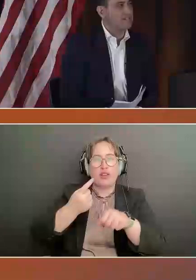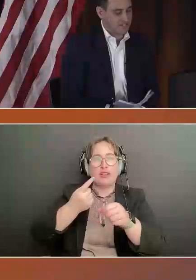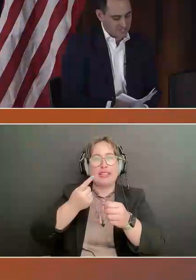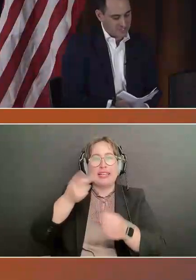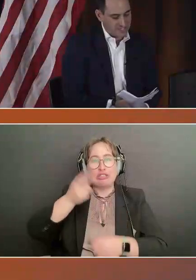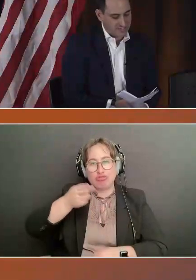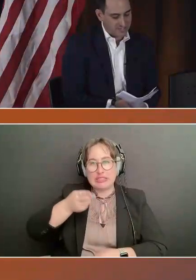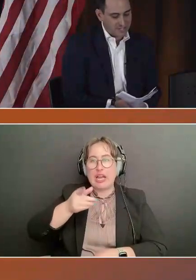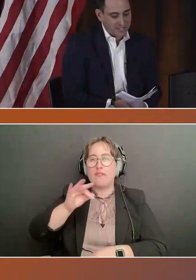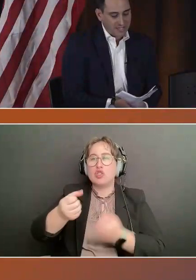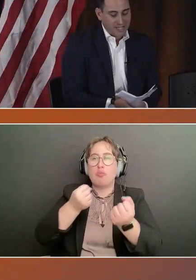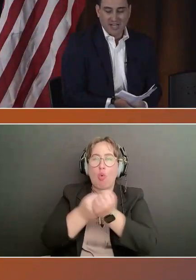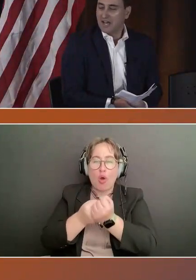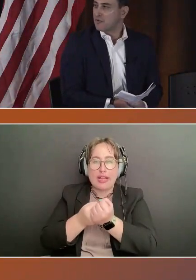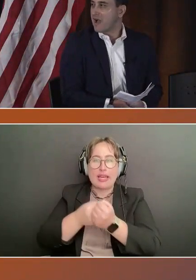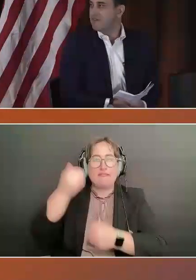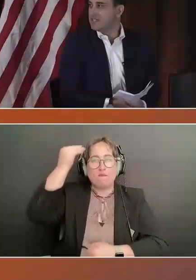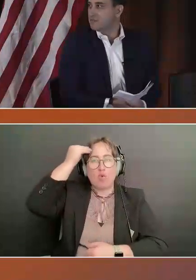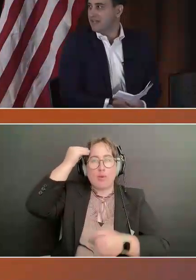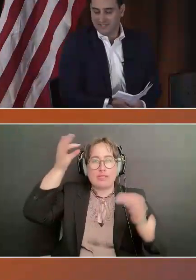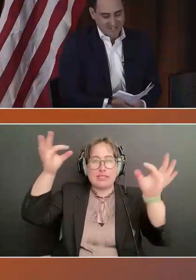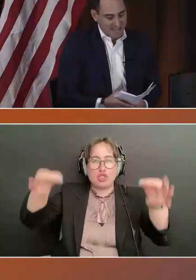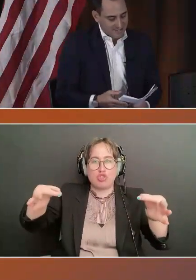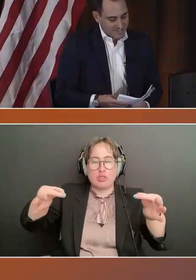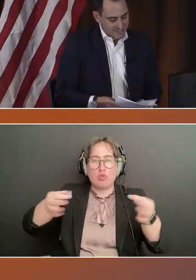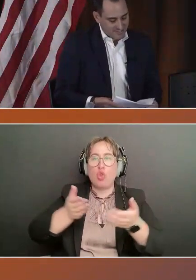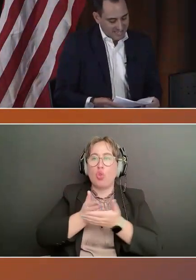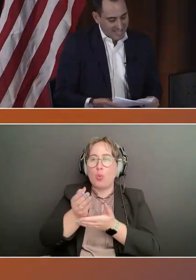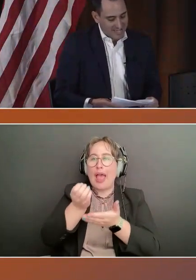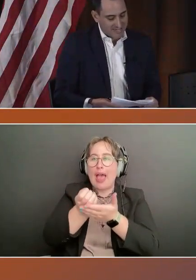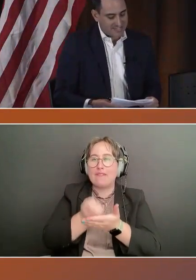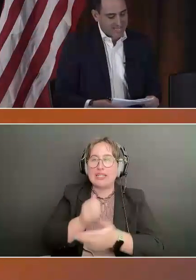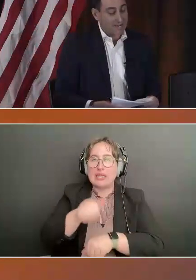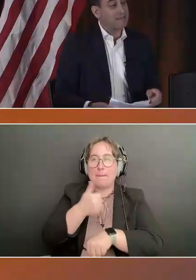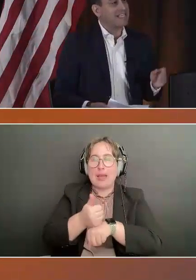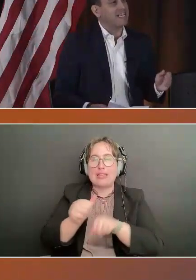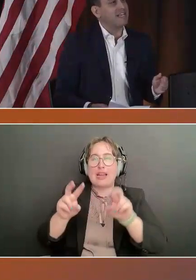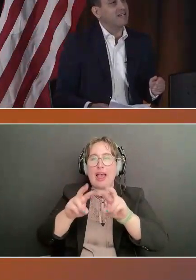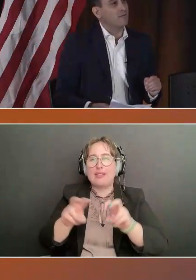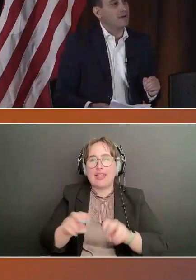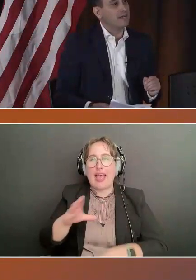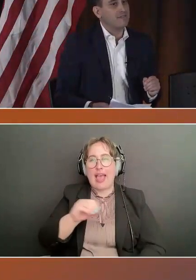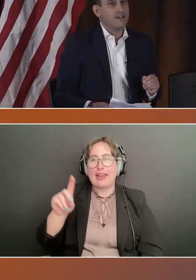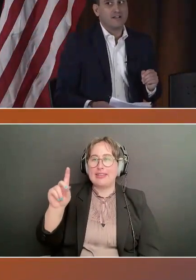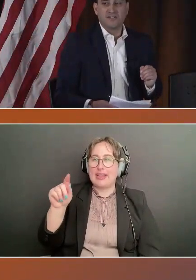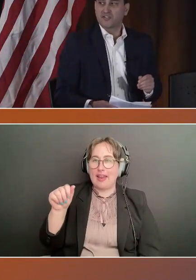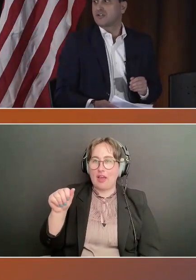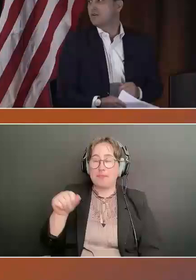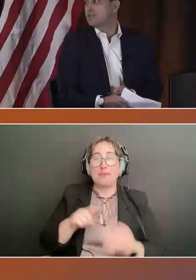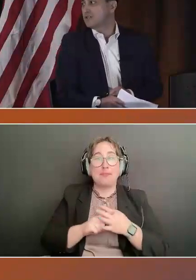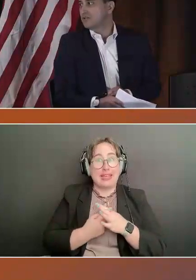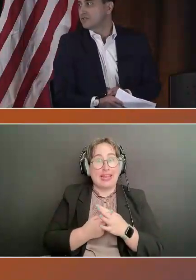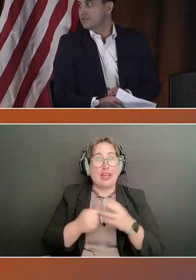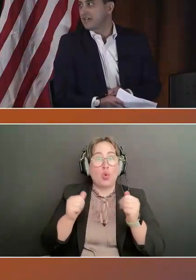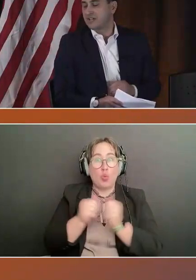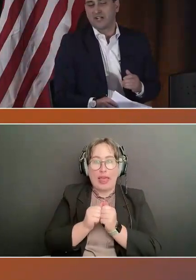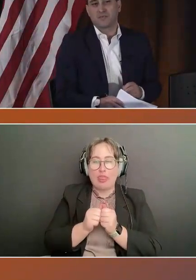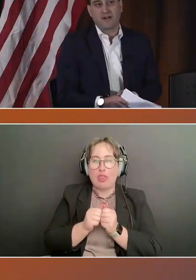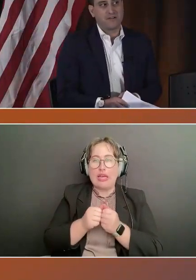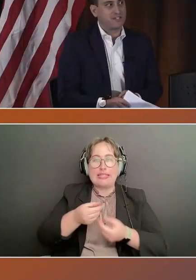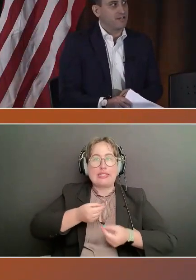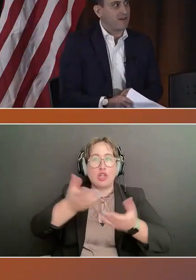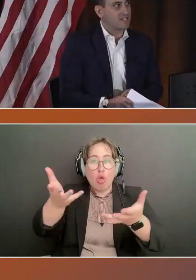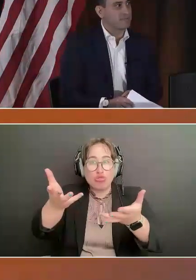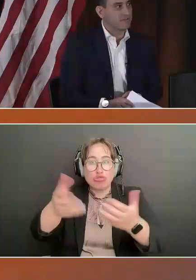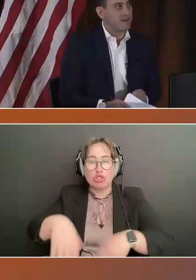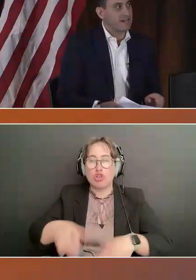informed decisions through evidence-based analysis and data, beginning with disclosures and